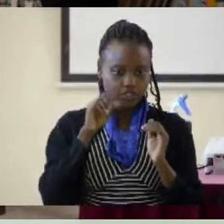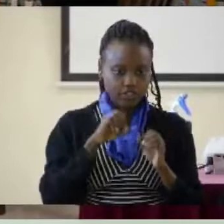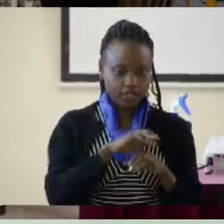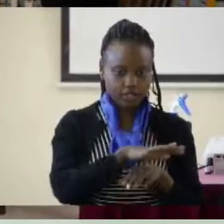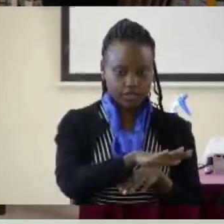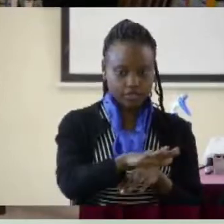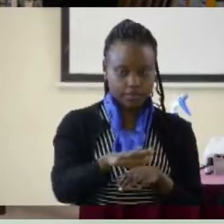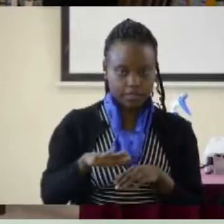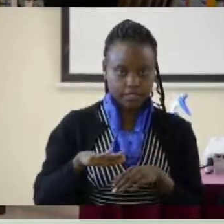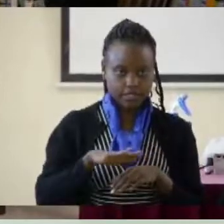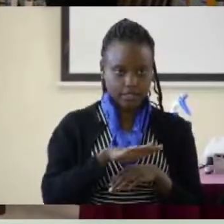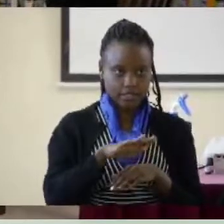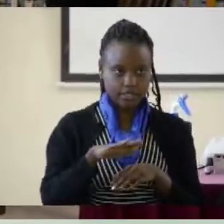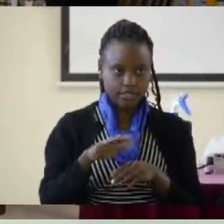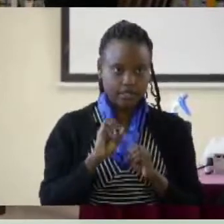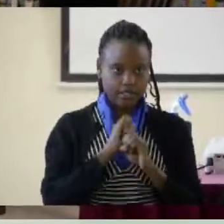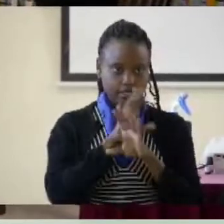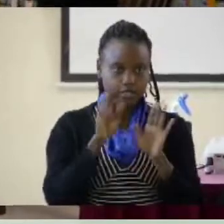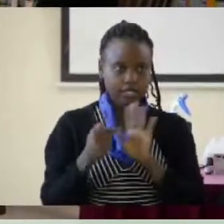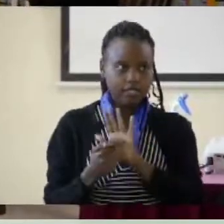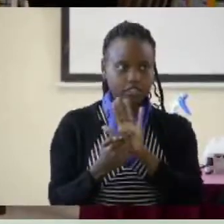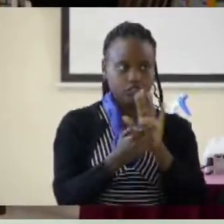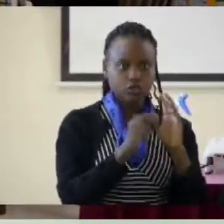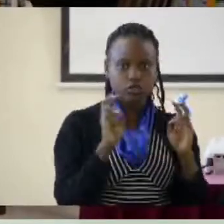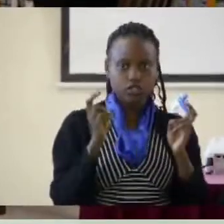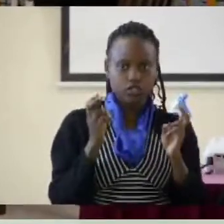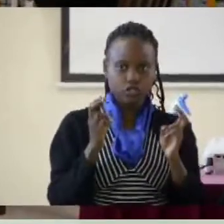that clearly articulate issues of children